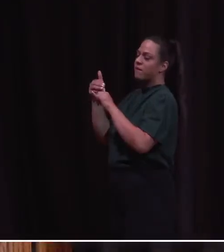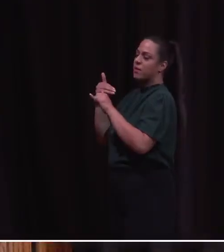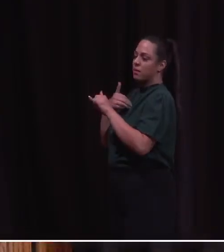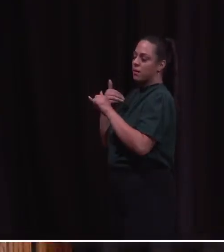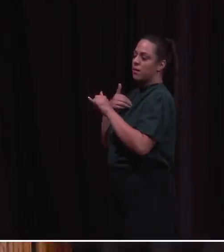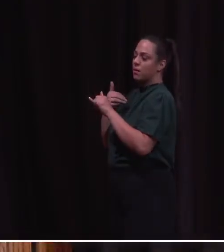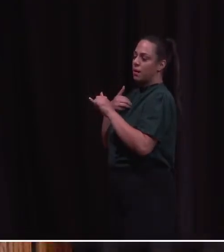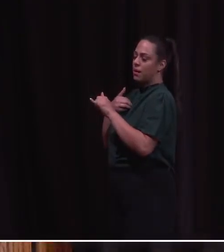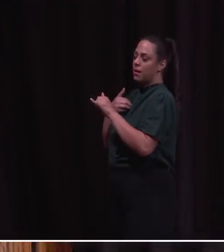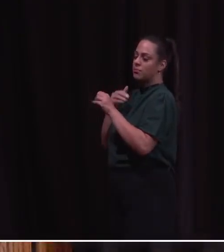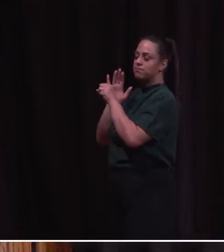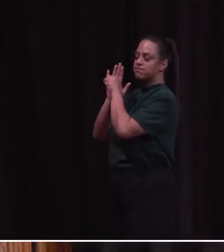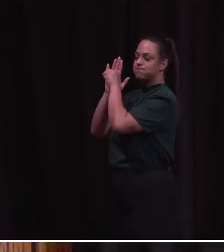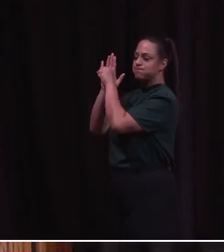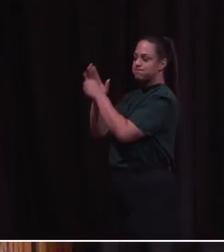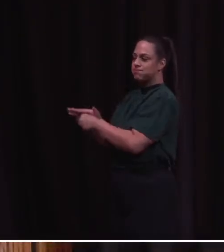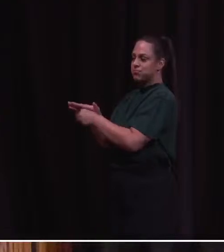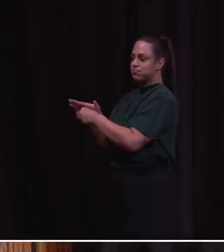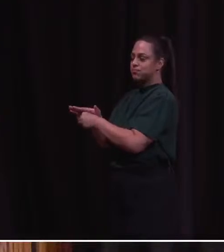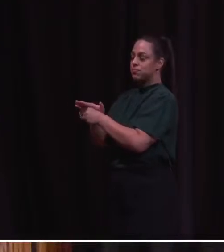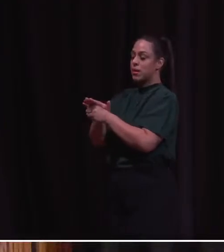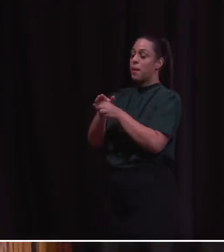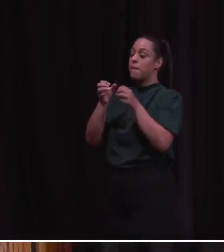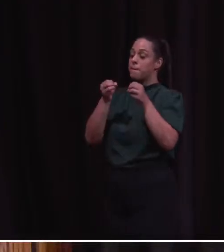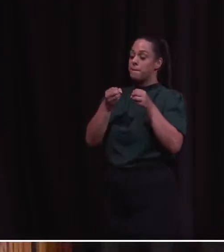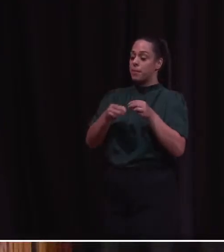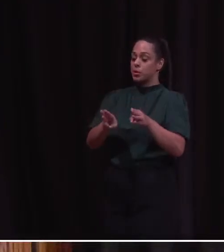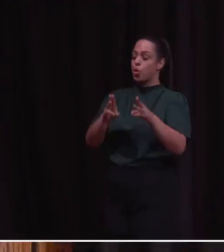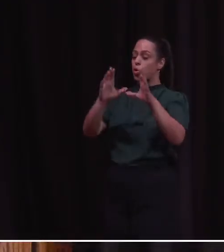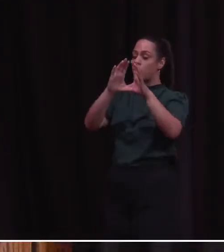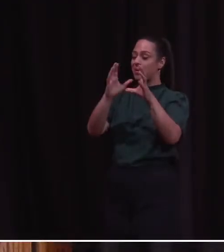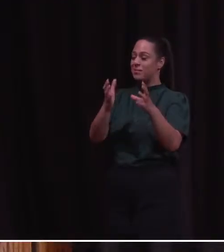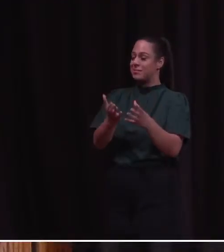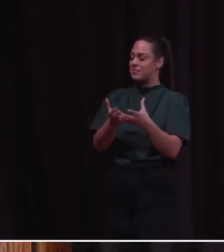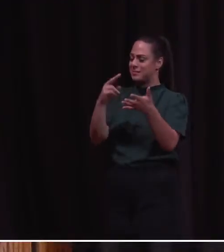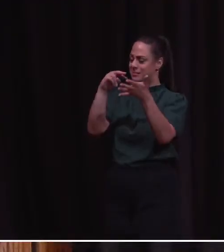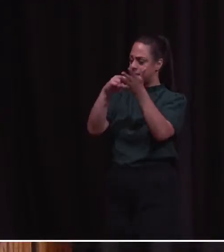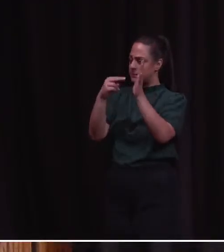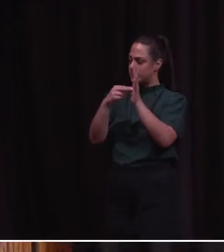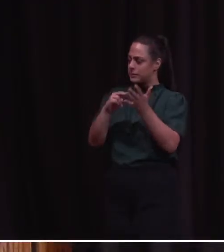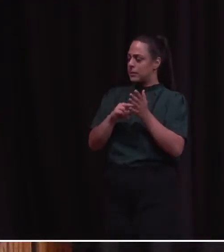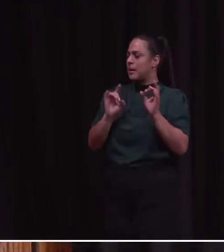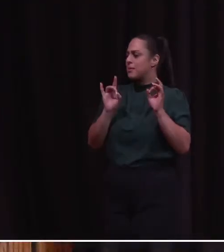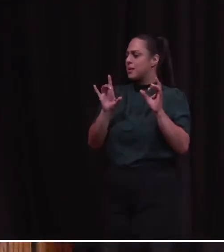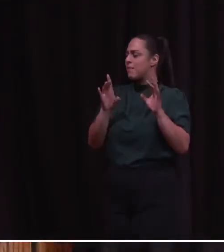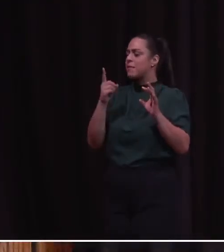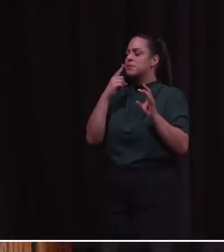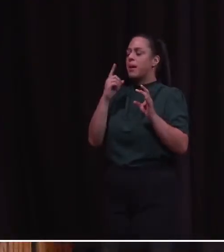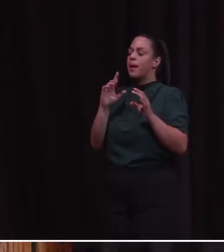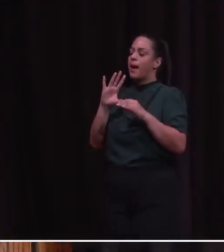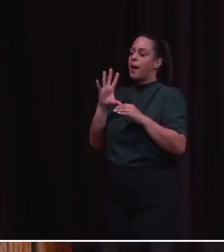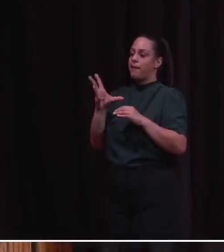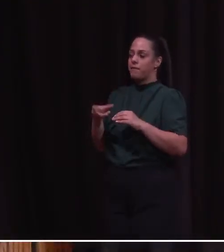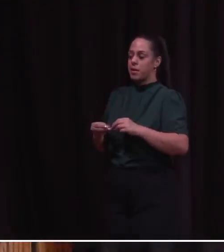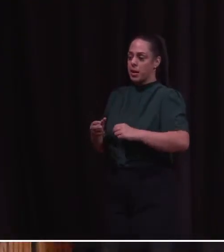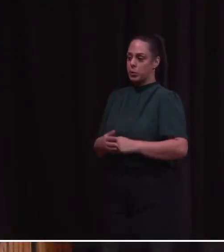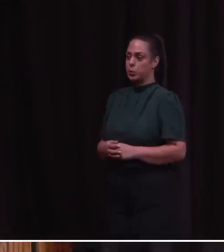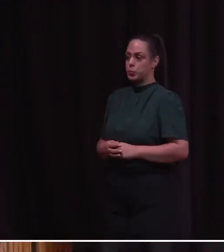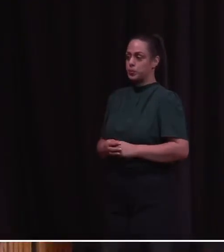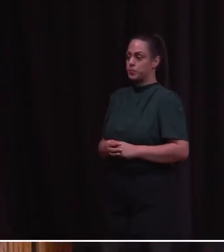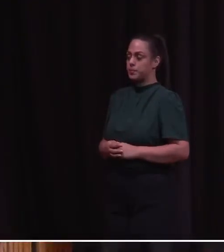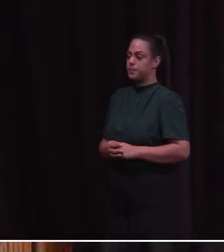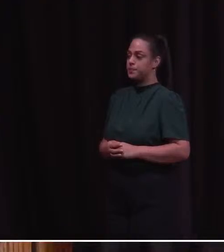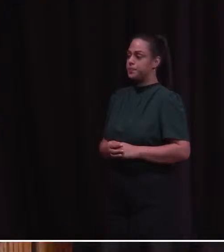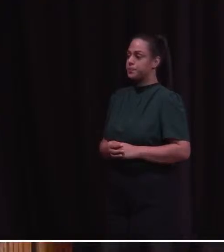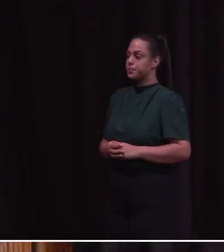and the terrible terms under which Africans find themselves. One of the most important points I made about